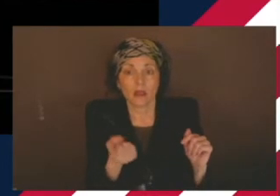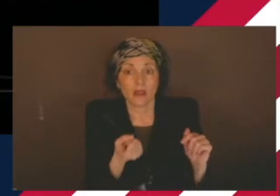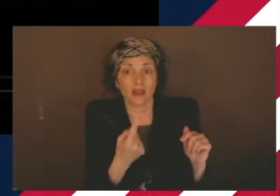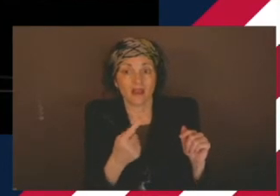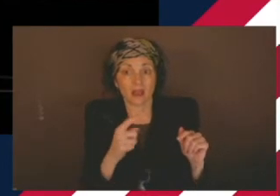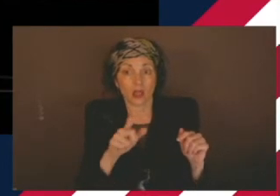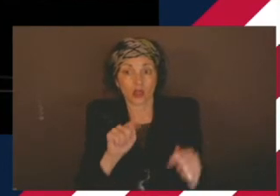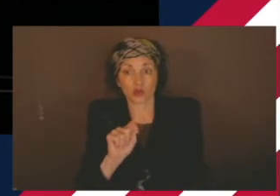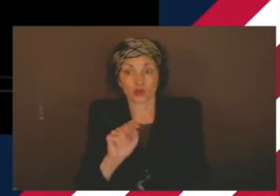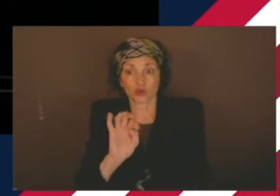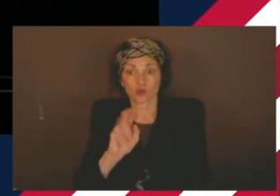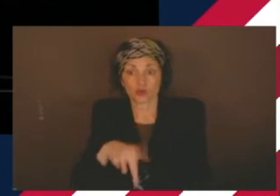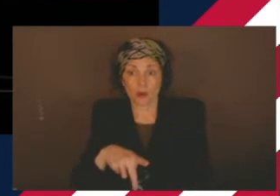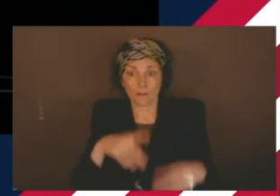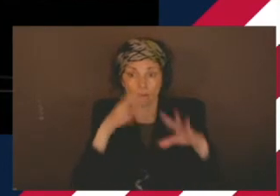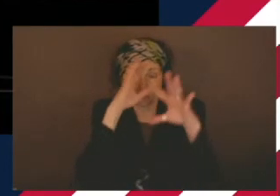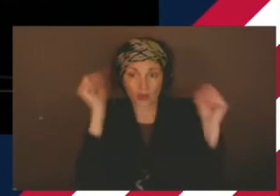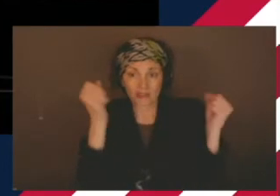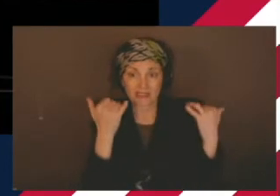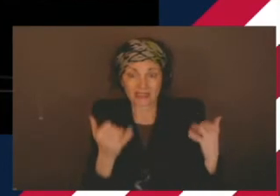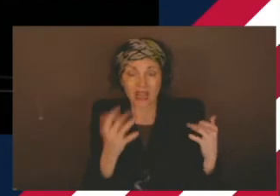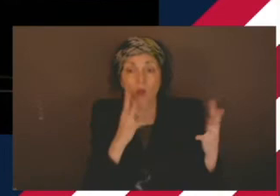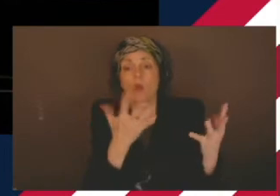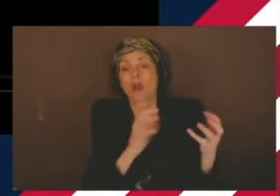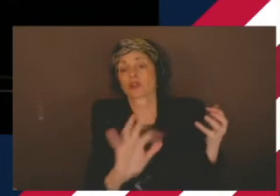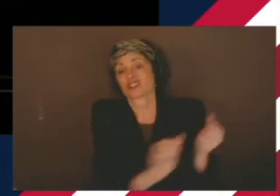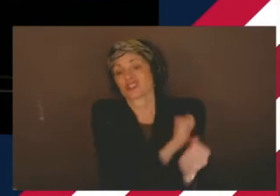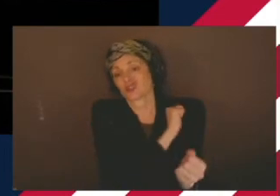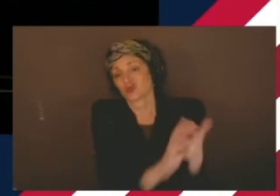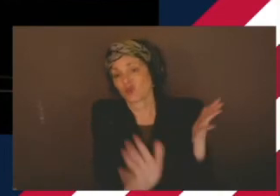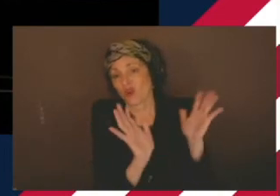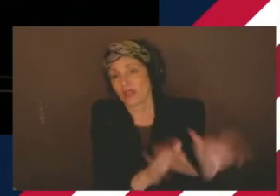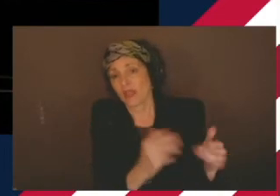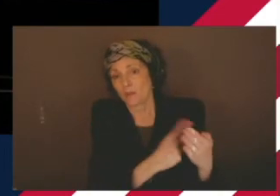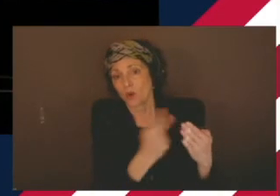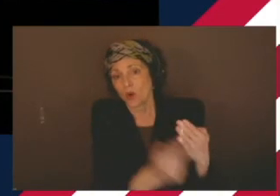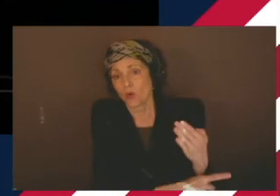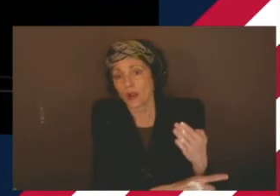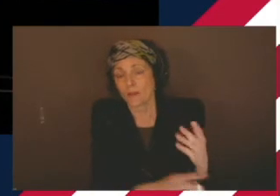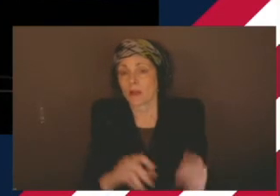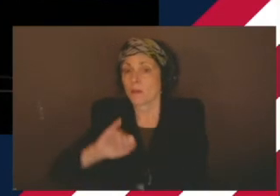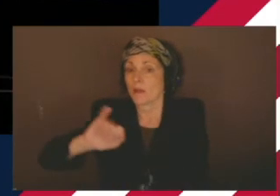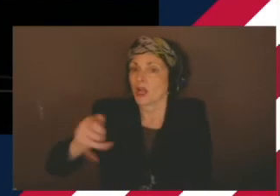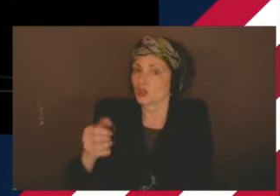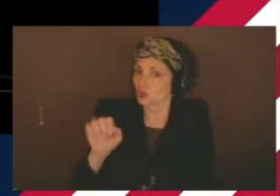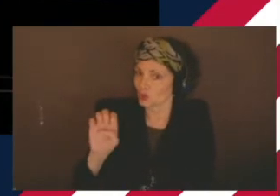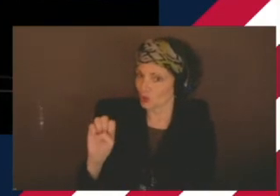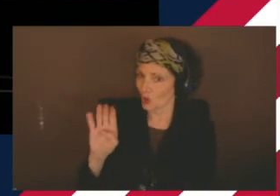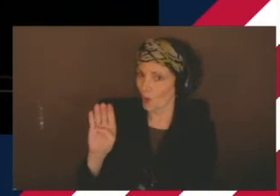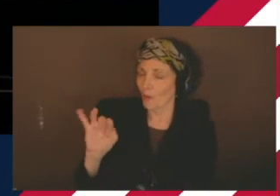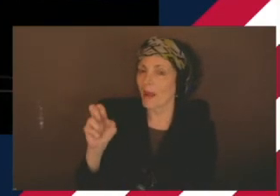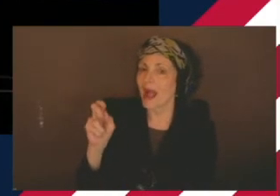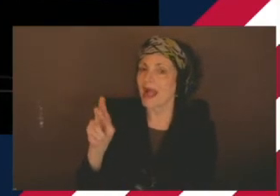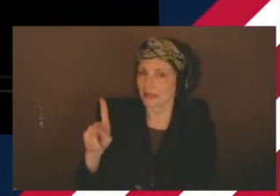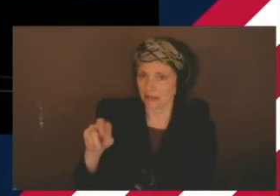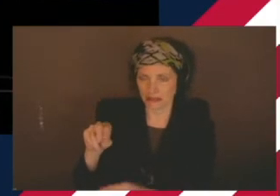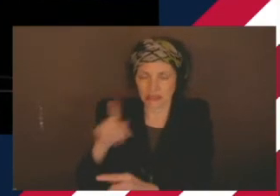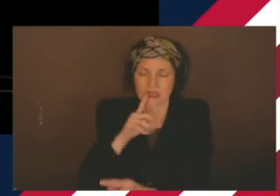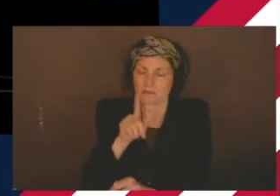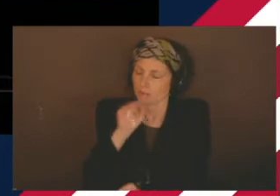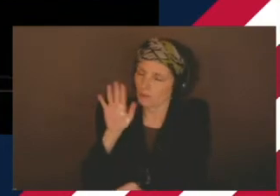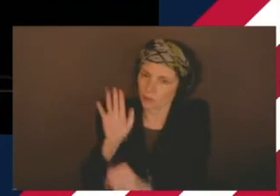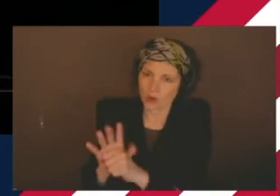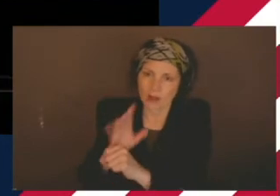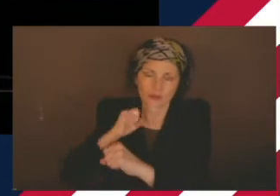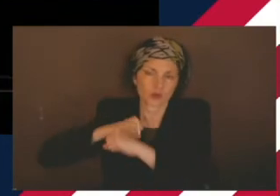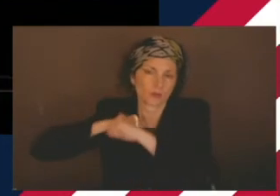vital program, Joe Biden is committed to protecting Social Security for the millions of Americans who